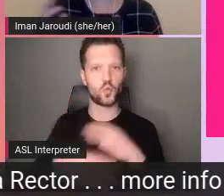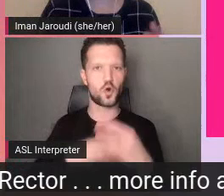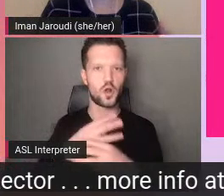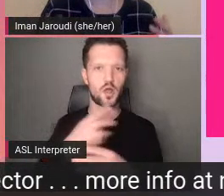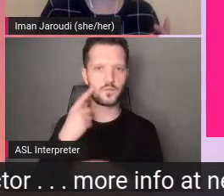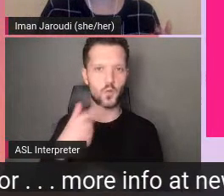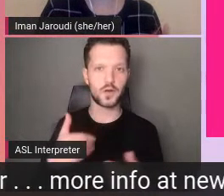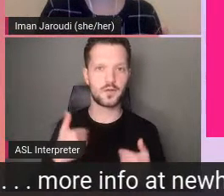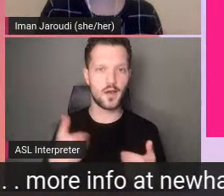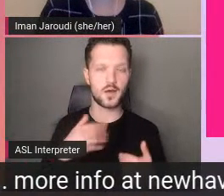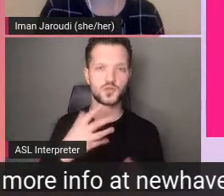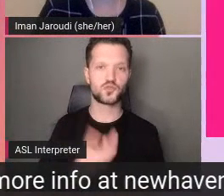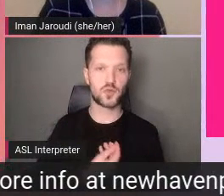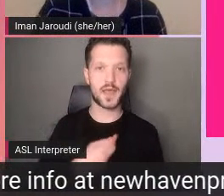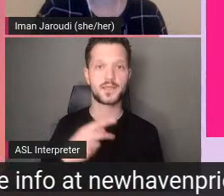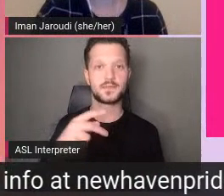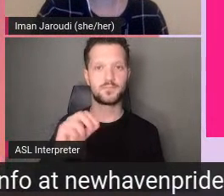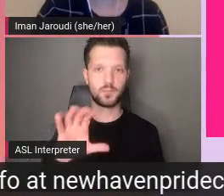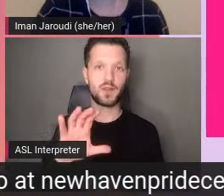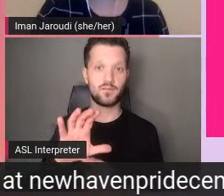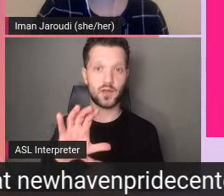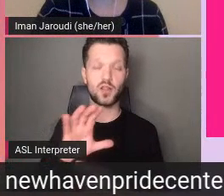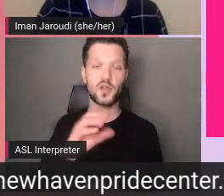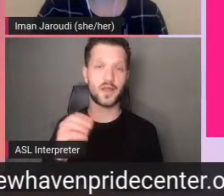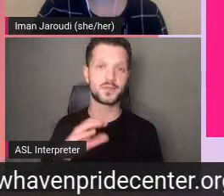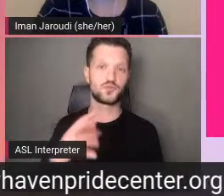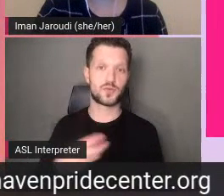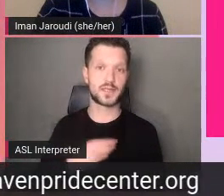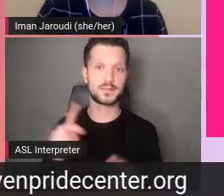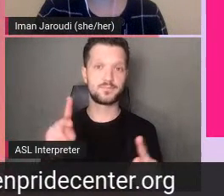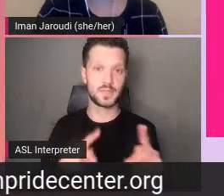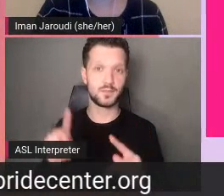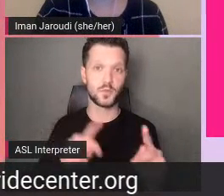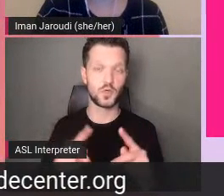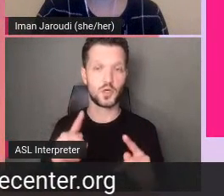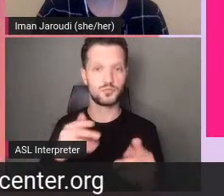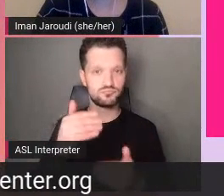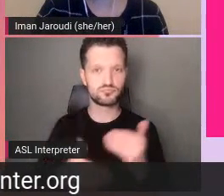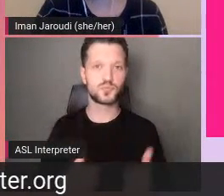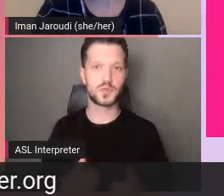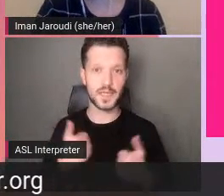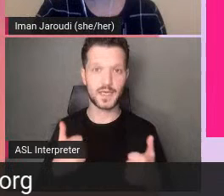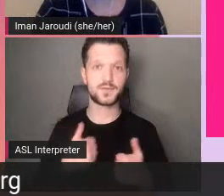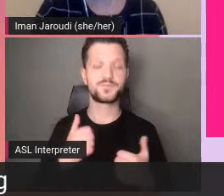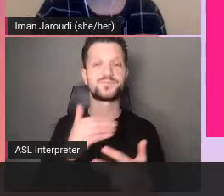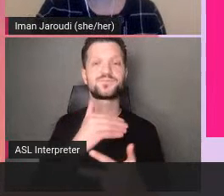to the next main category of my research, which is policing and incarceration.